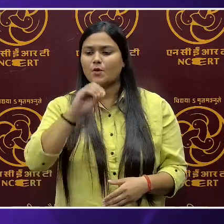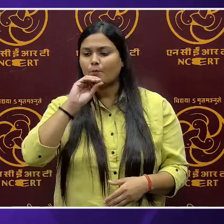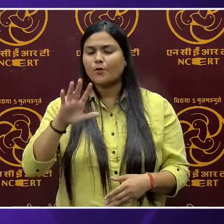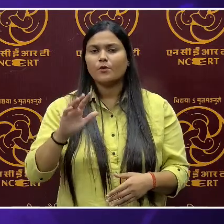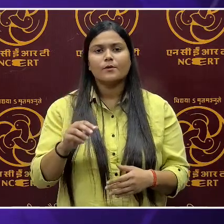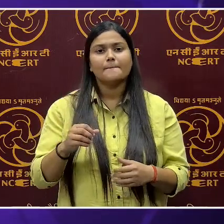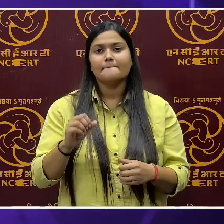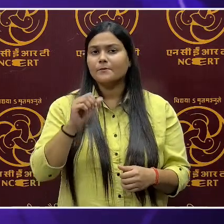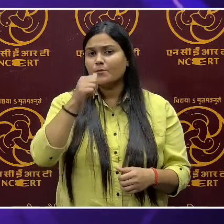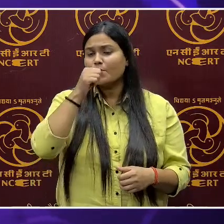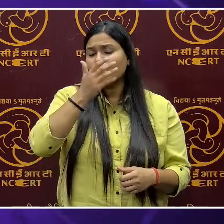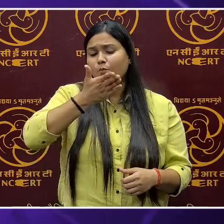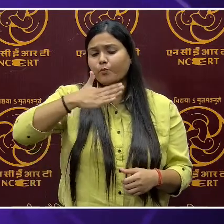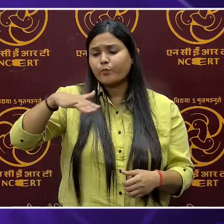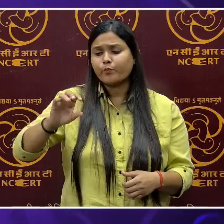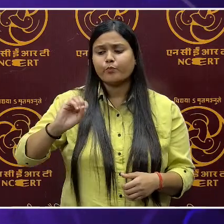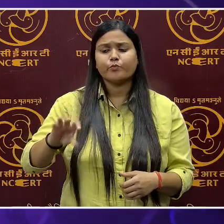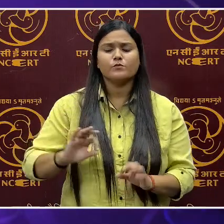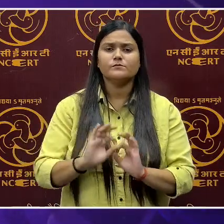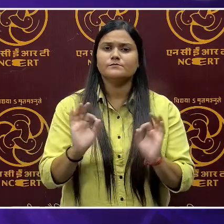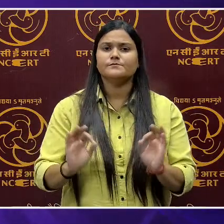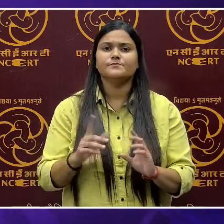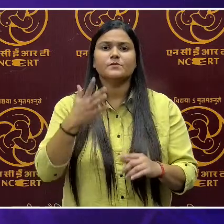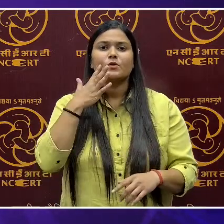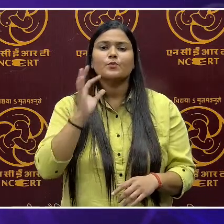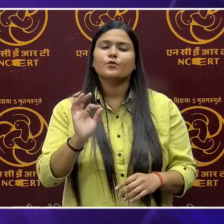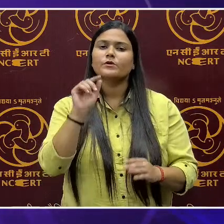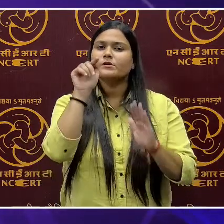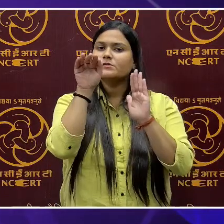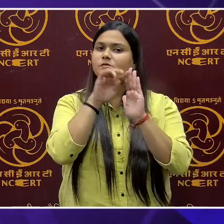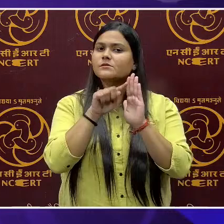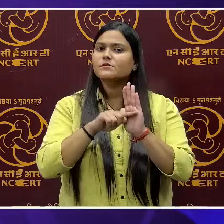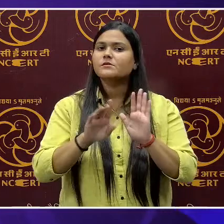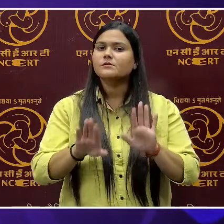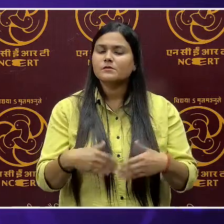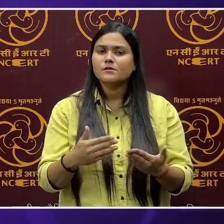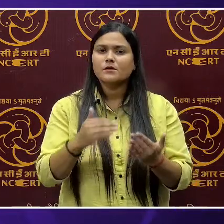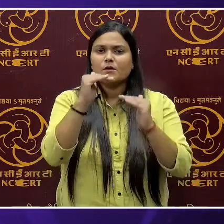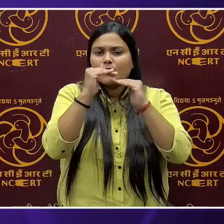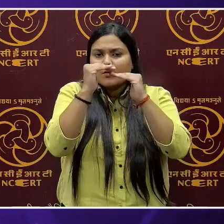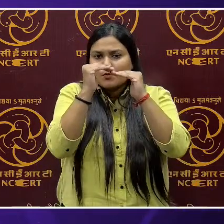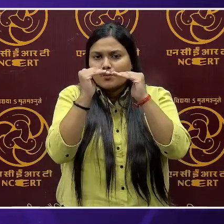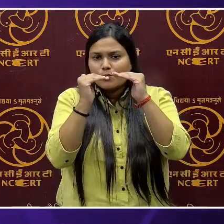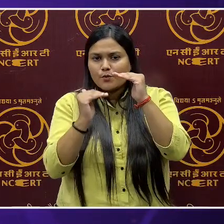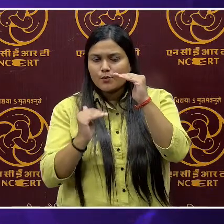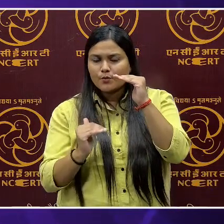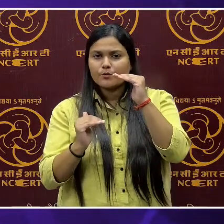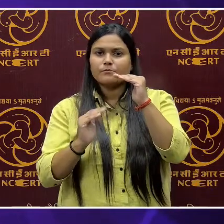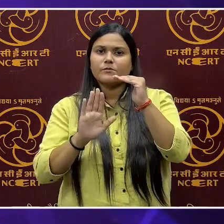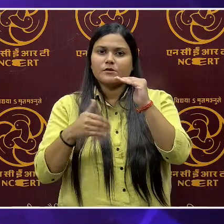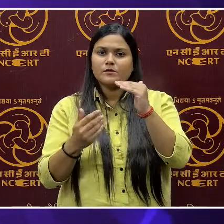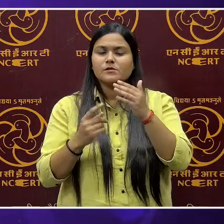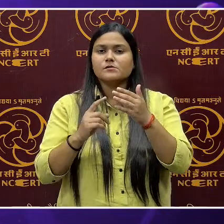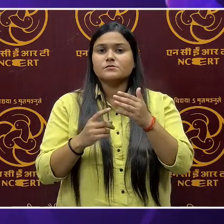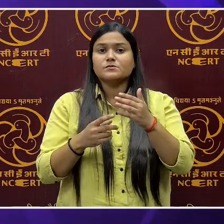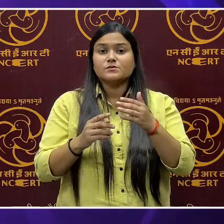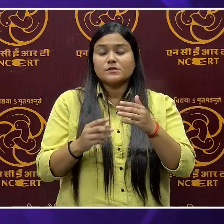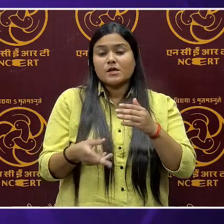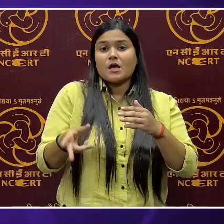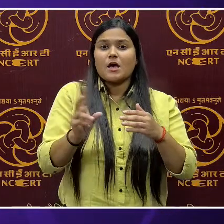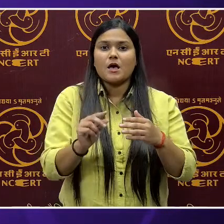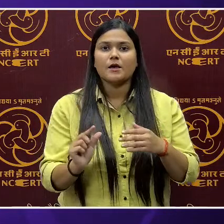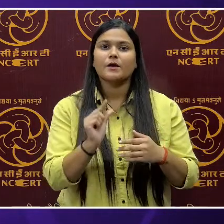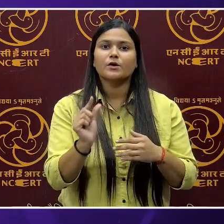water. Very important step is reduce, reuse and recycle